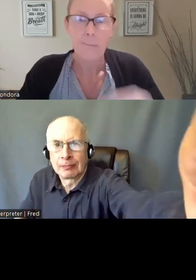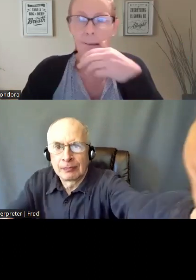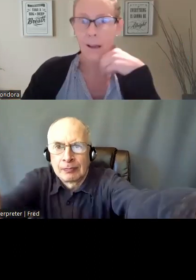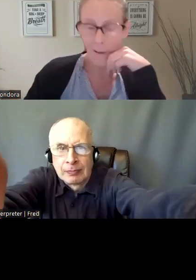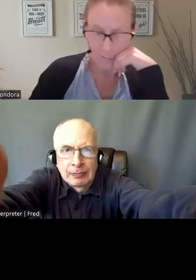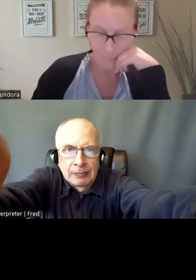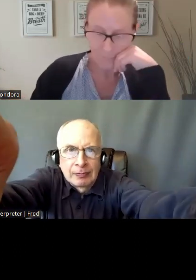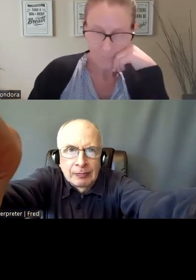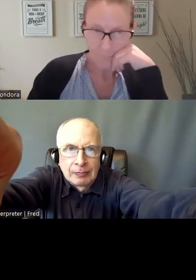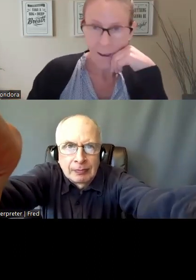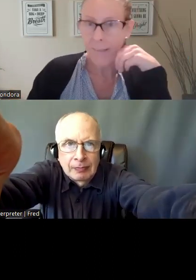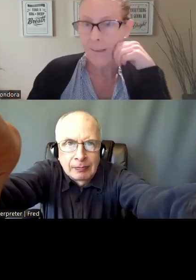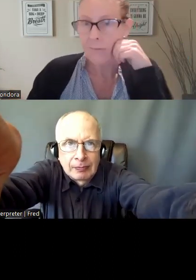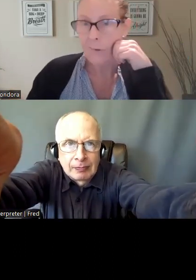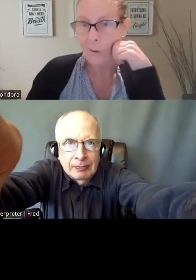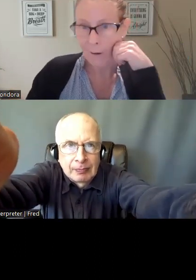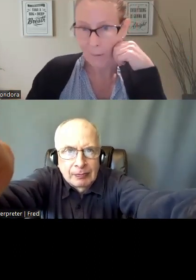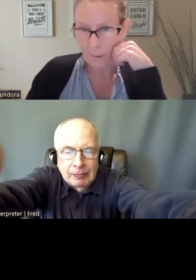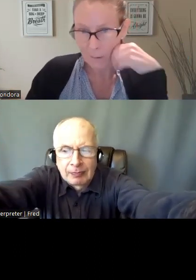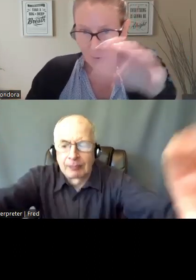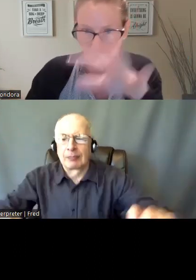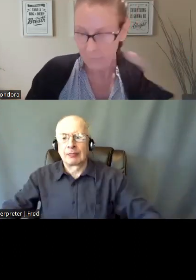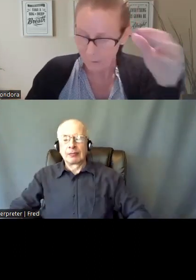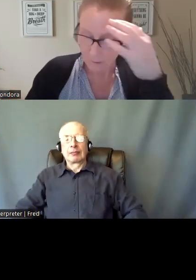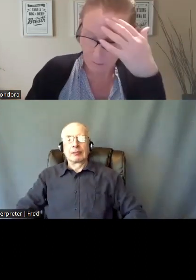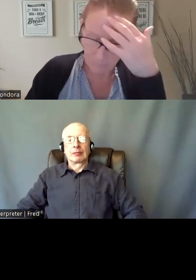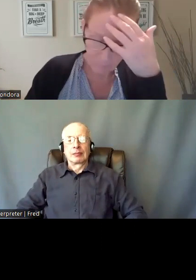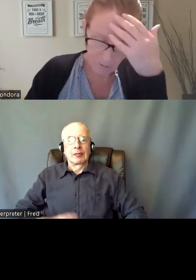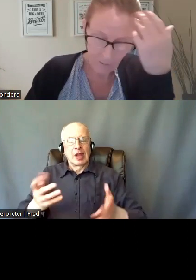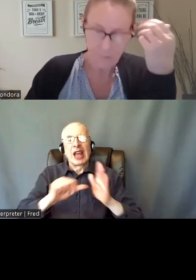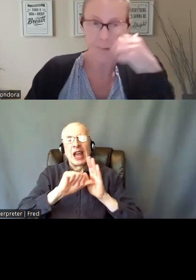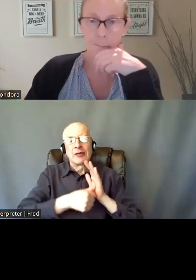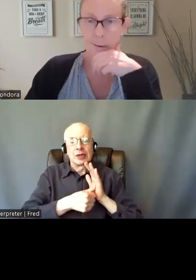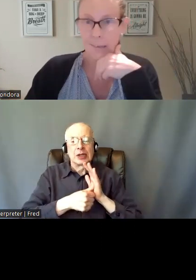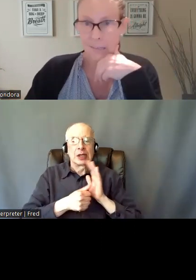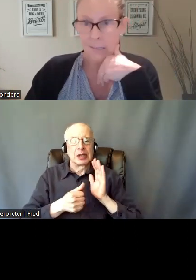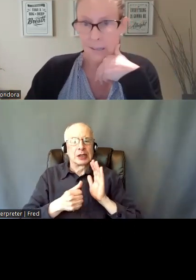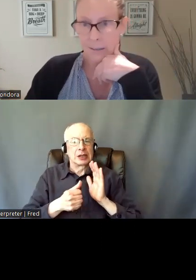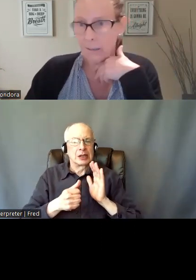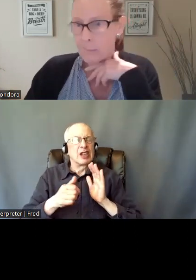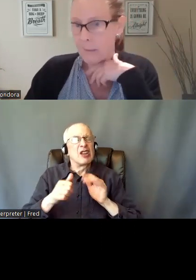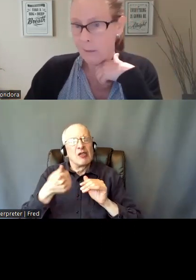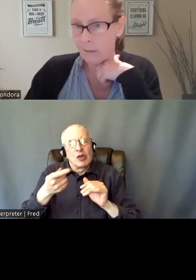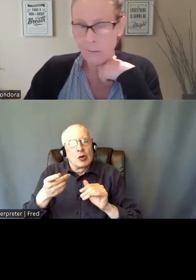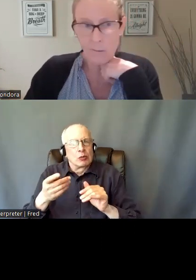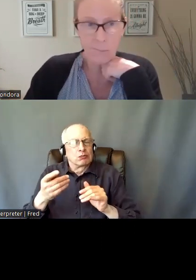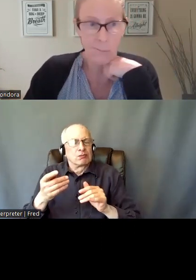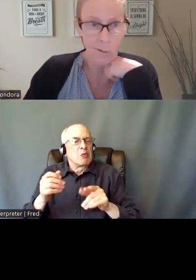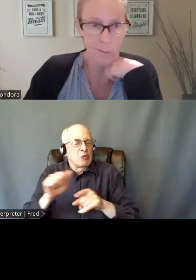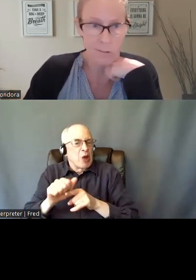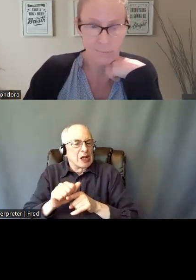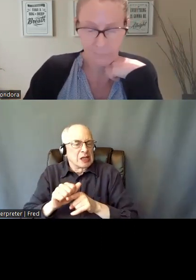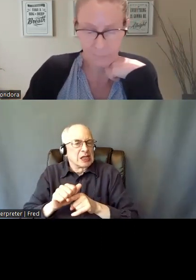So let me highlight another handful of key practices here, and then a little bit we're going to do